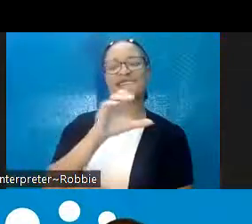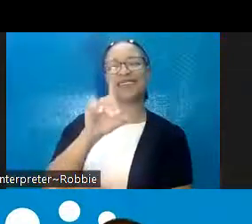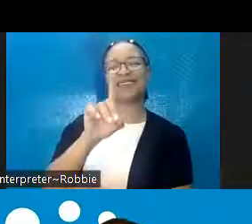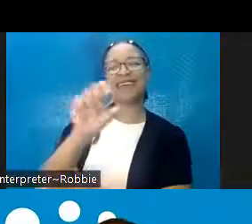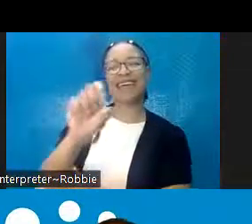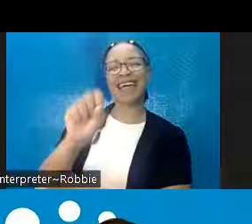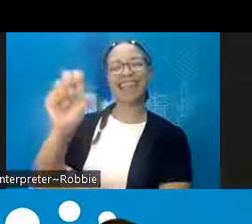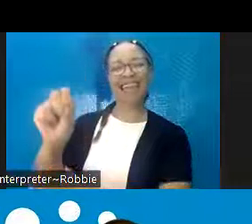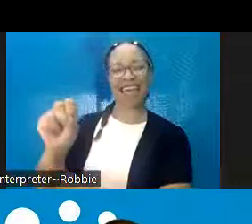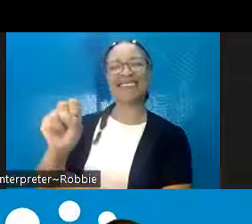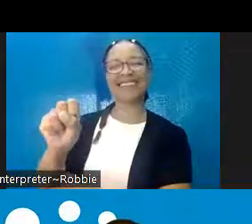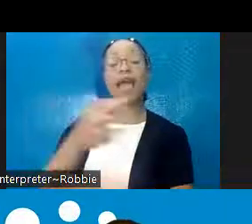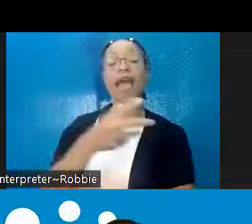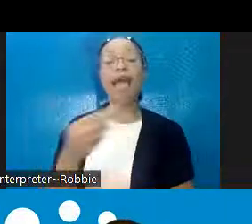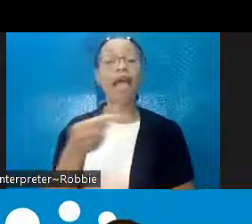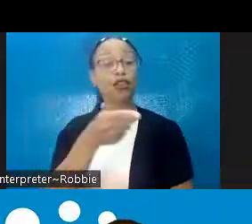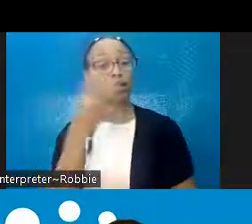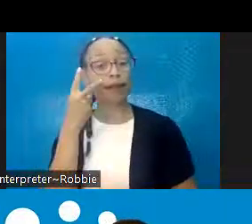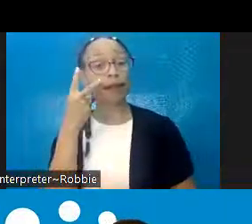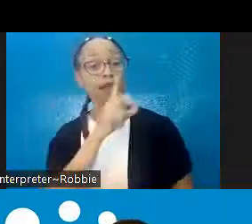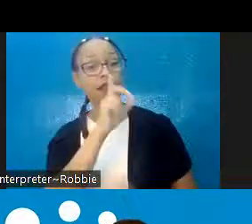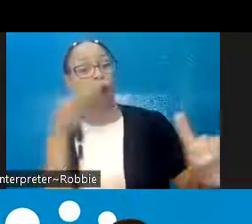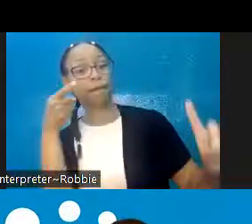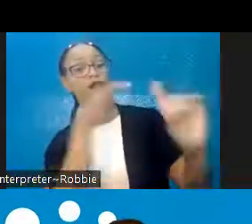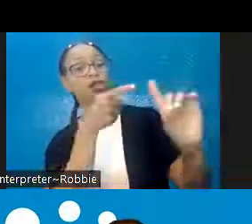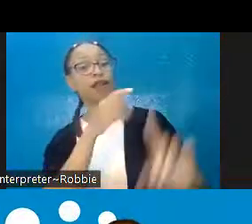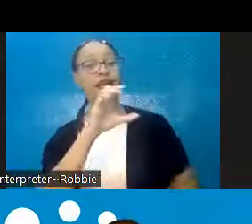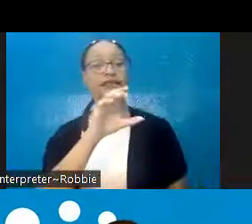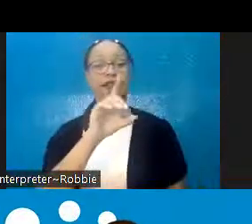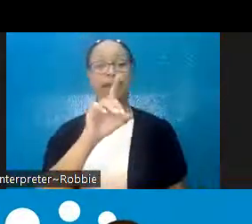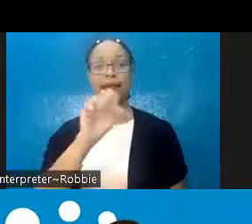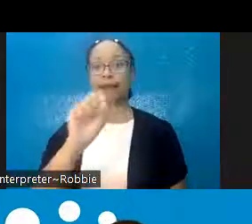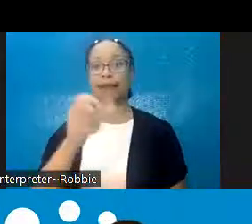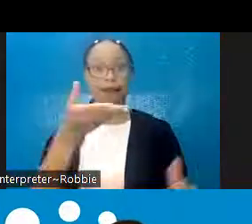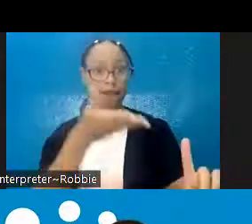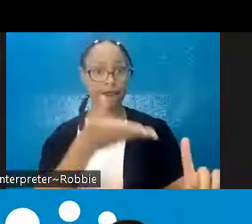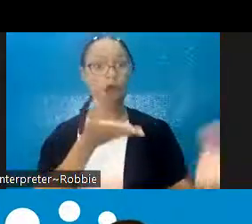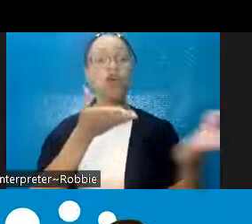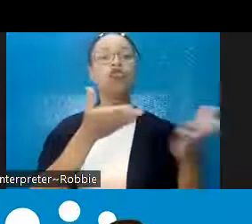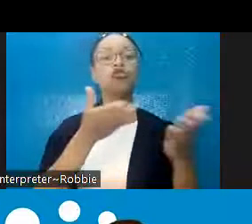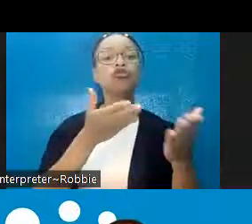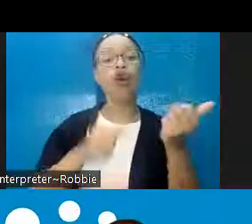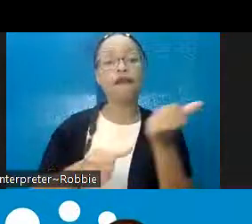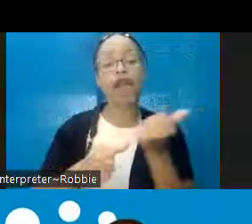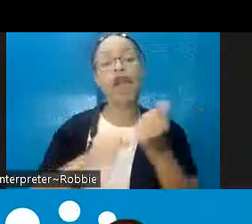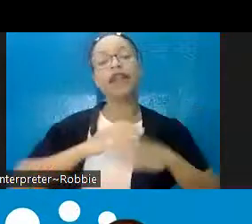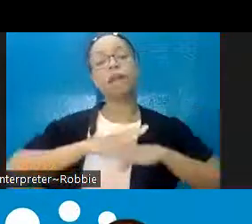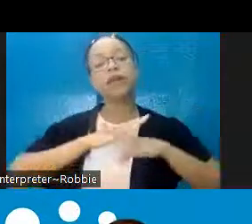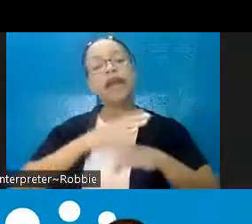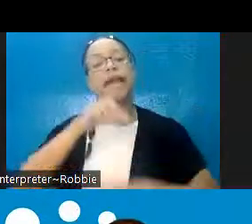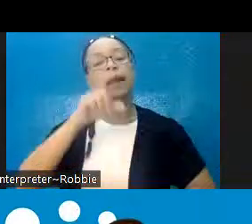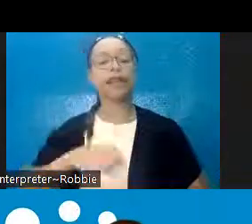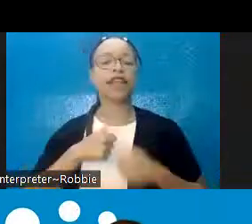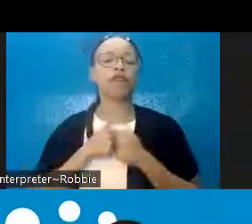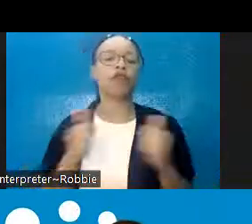Social Services. And you can see the mission of CDSS here: to serve, aid, and protect needy and vulnerable children and